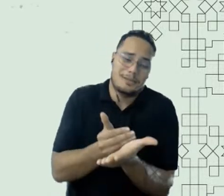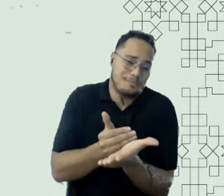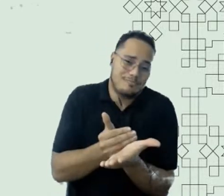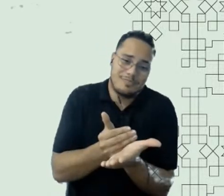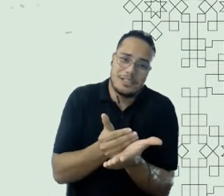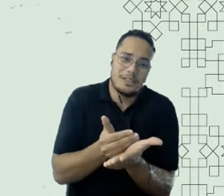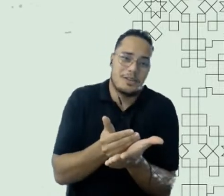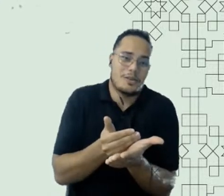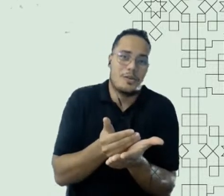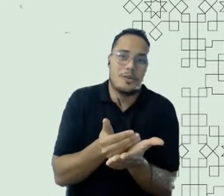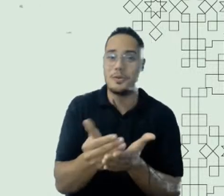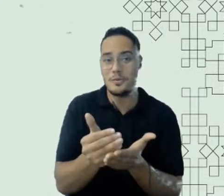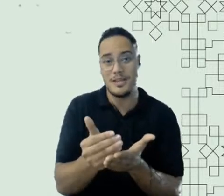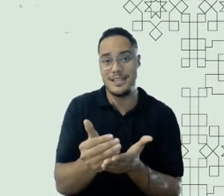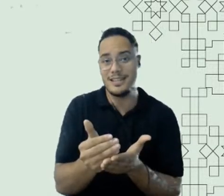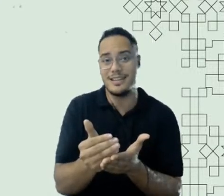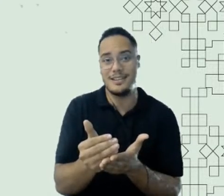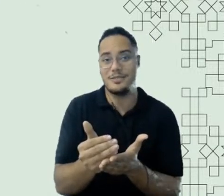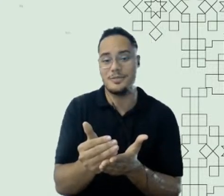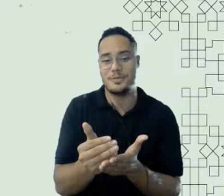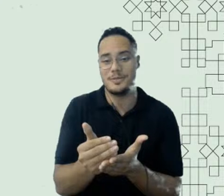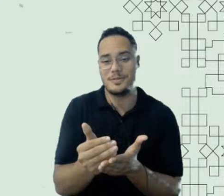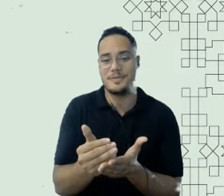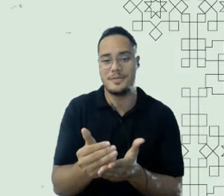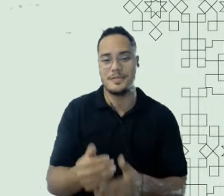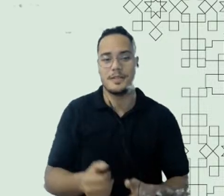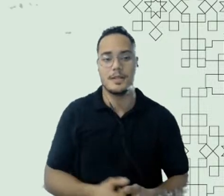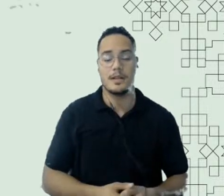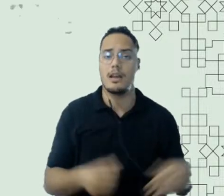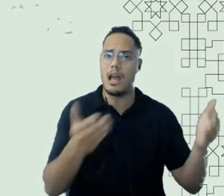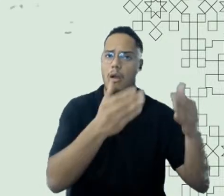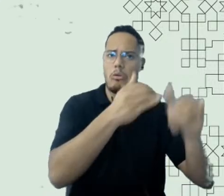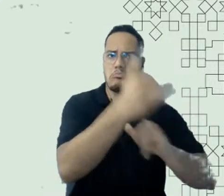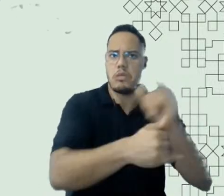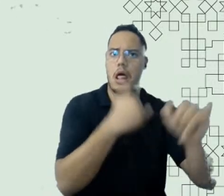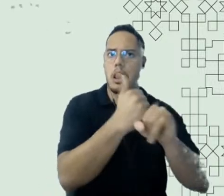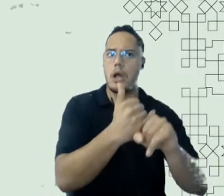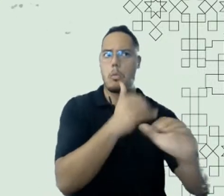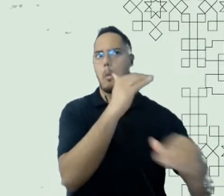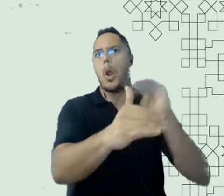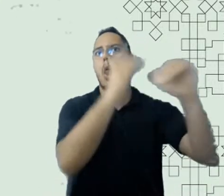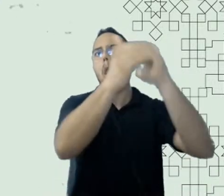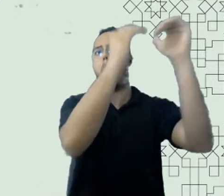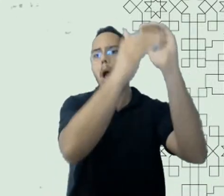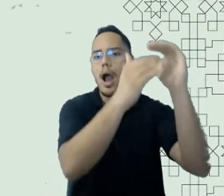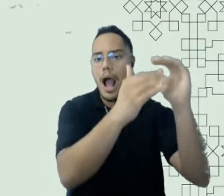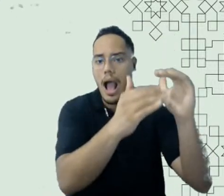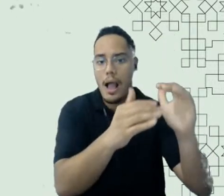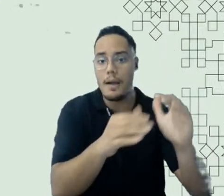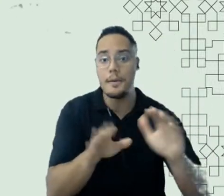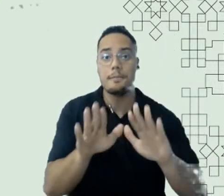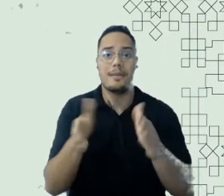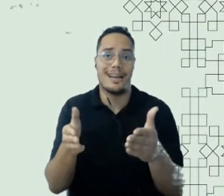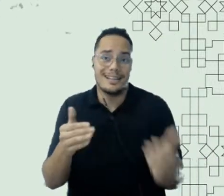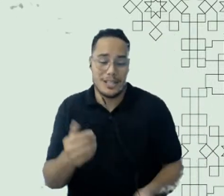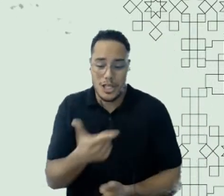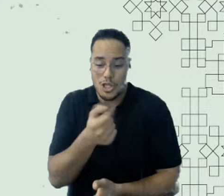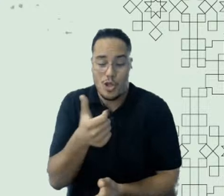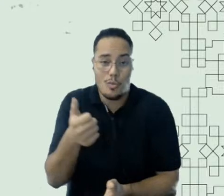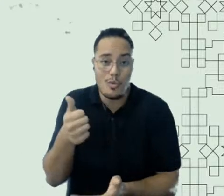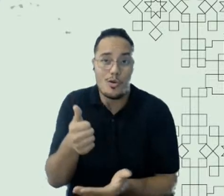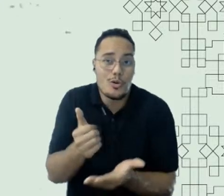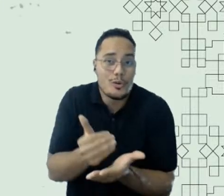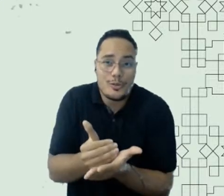move forward and you go to 2015, where we started to discuss, then we had a lot of